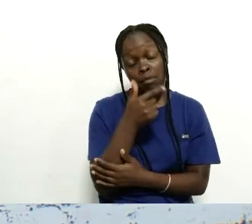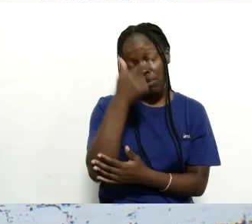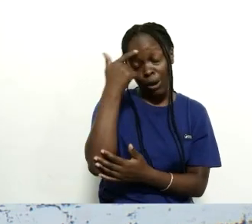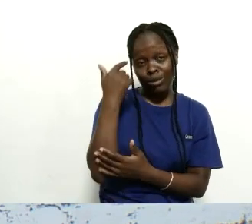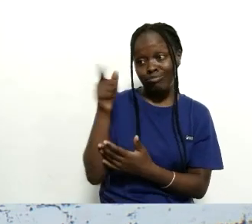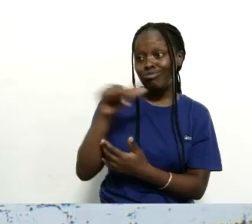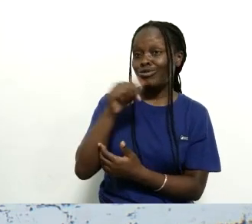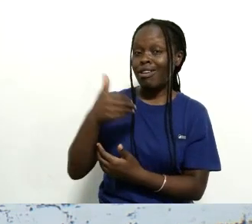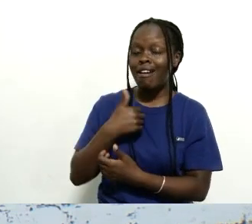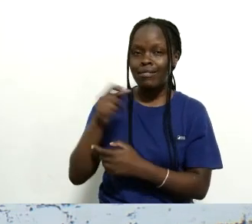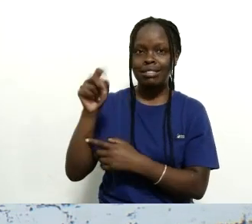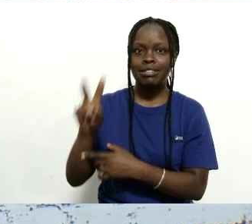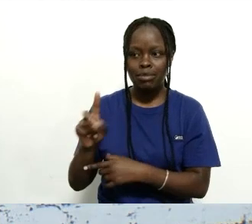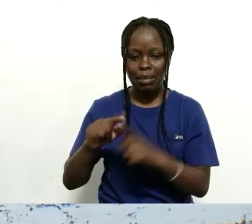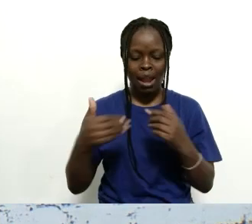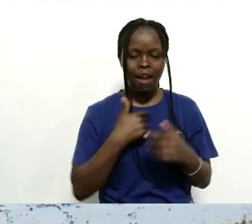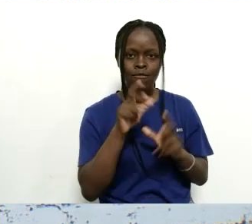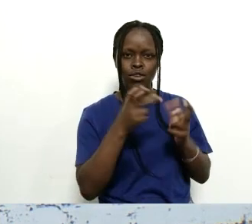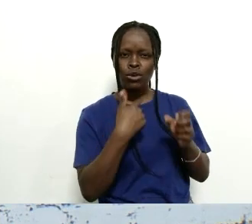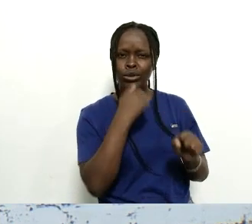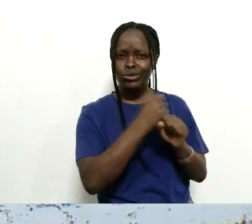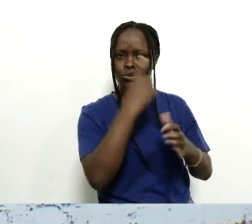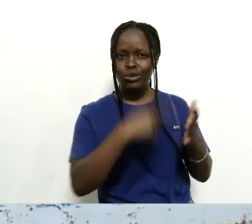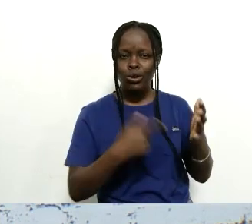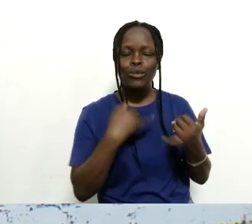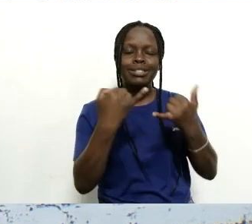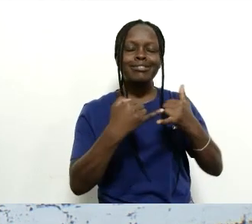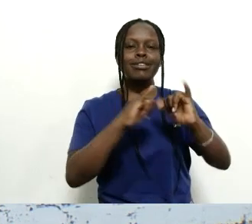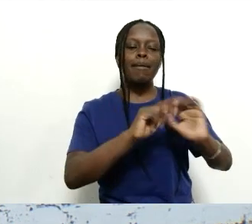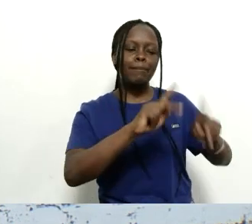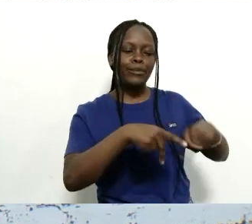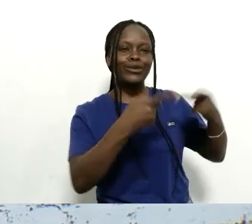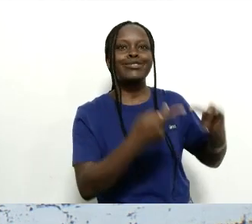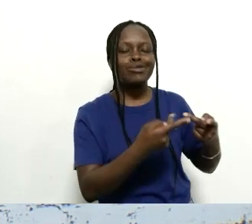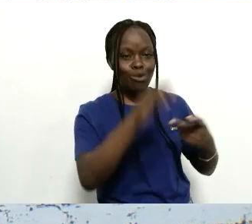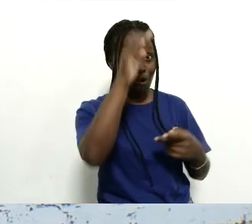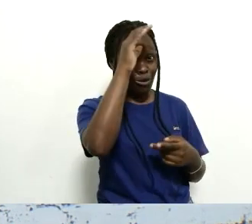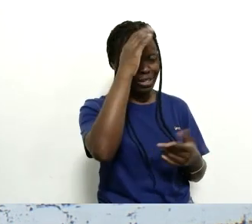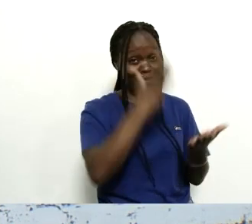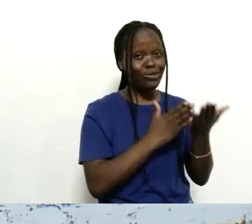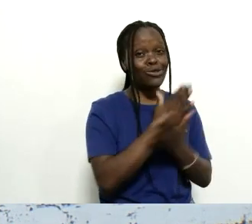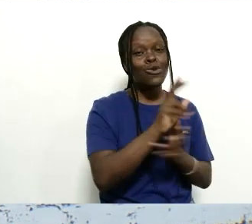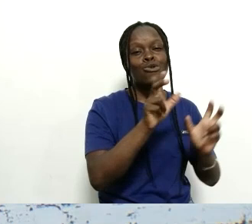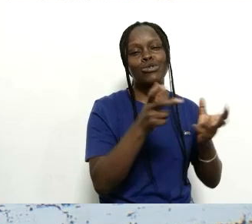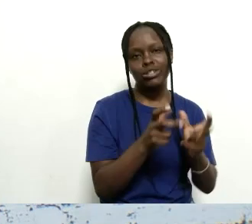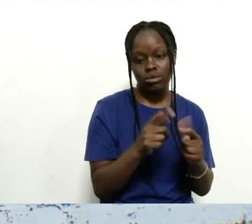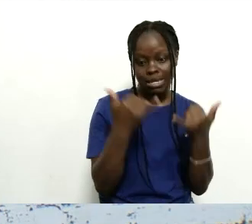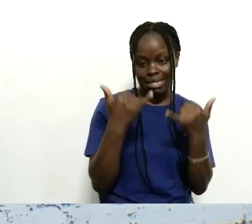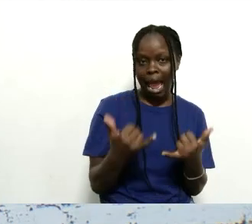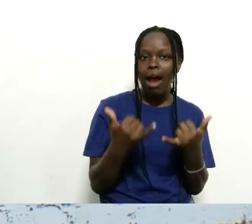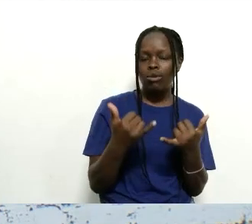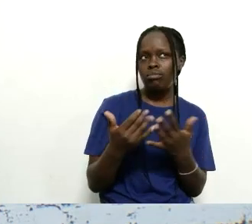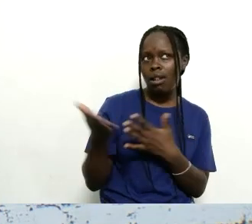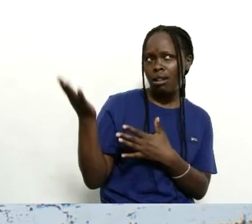intervention whereby we as teachers, we get observed as we use the models,